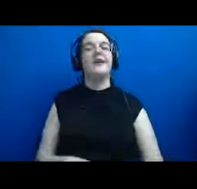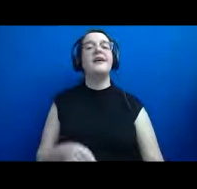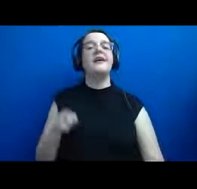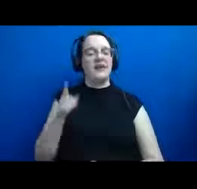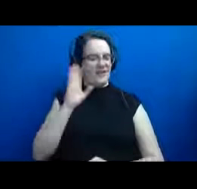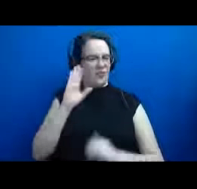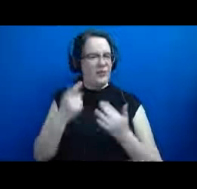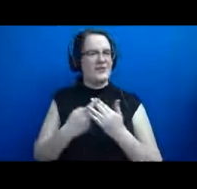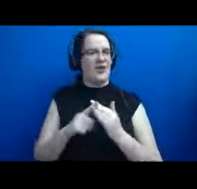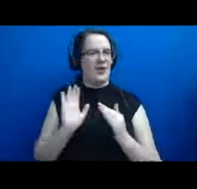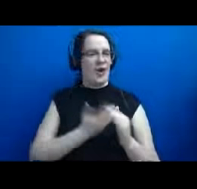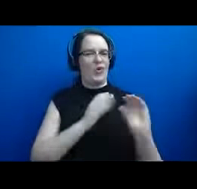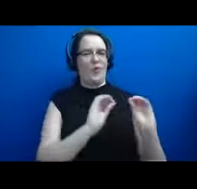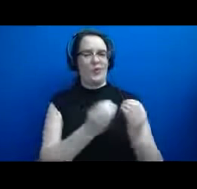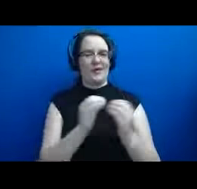panel.